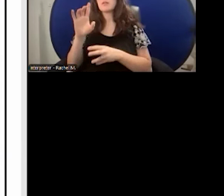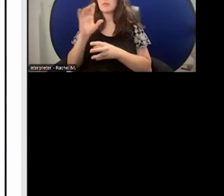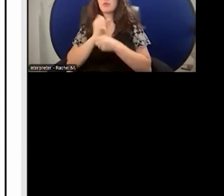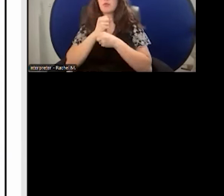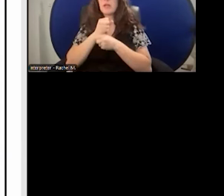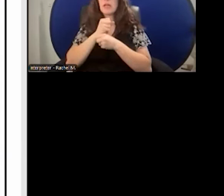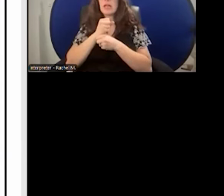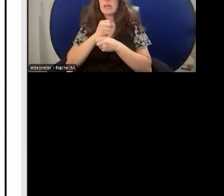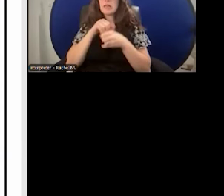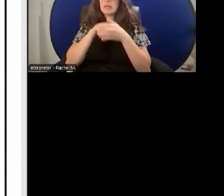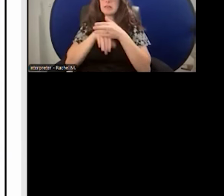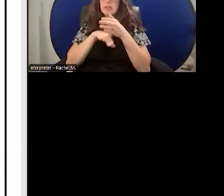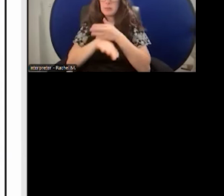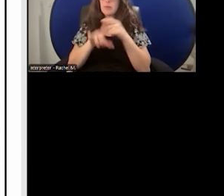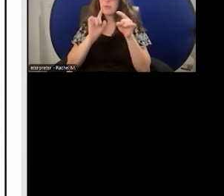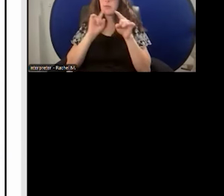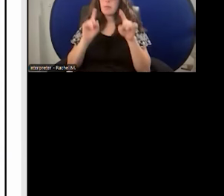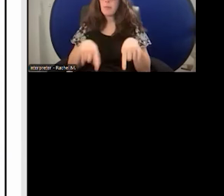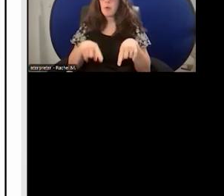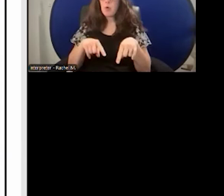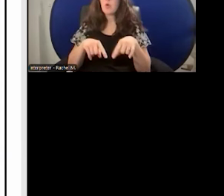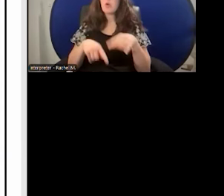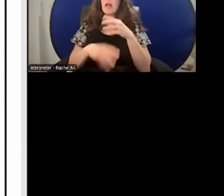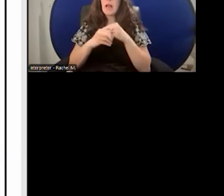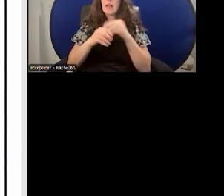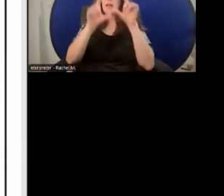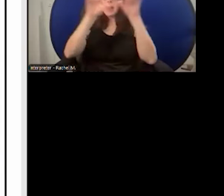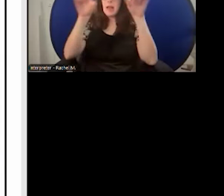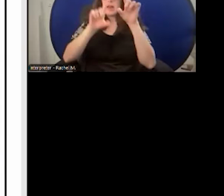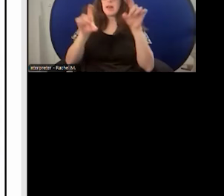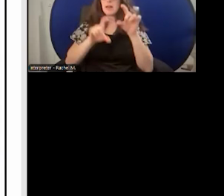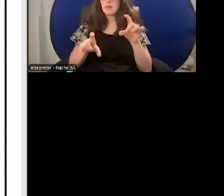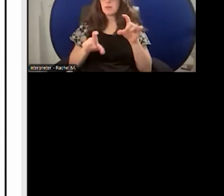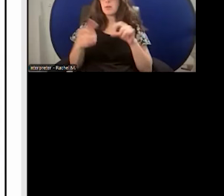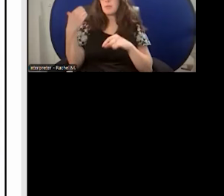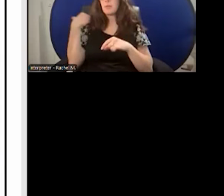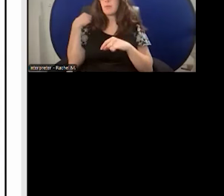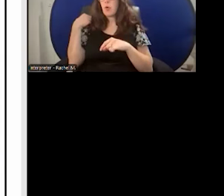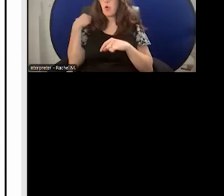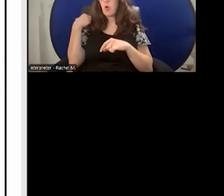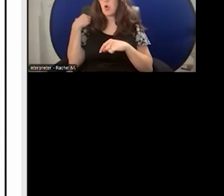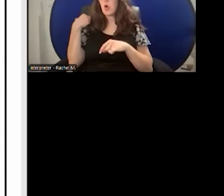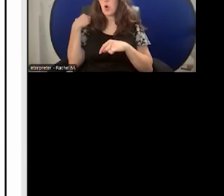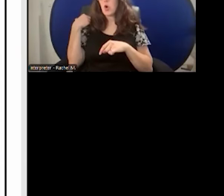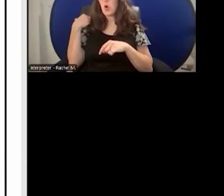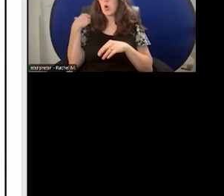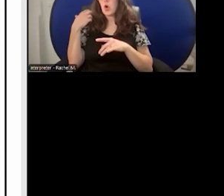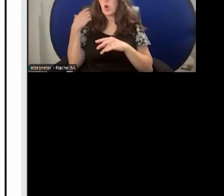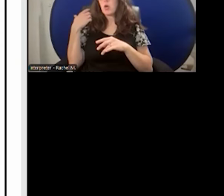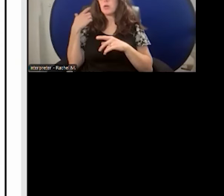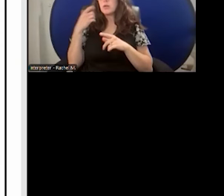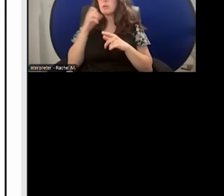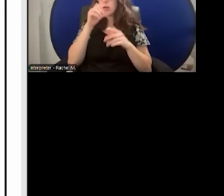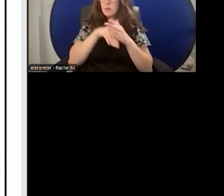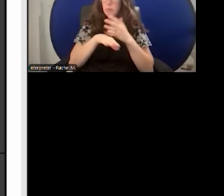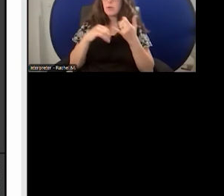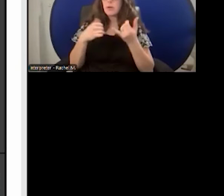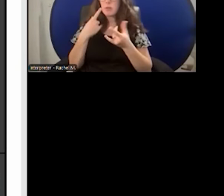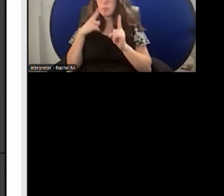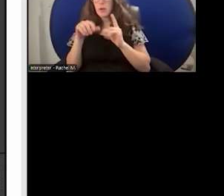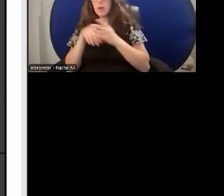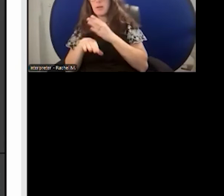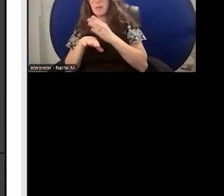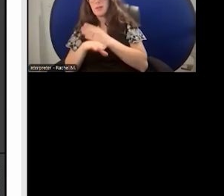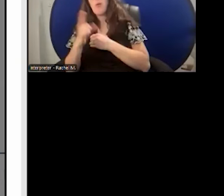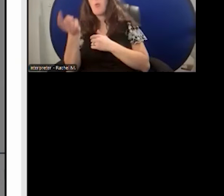some headings throughout there. And the one thing that it wasn't able to do is change the font size. So on